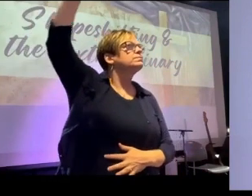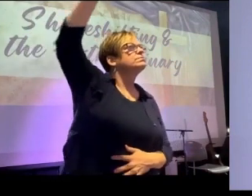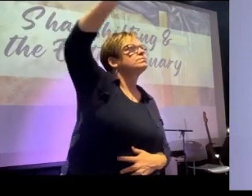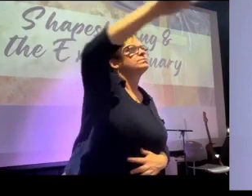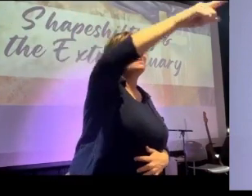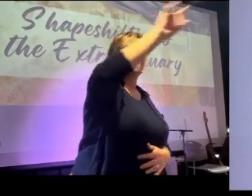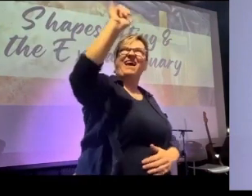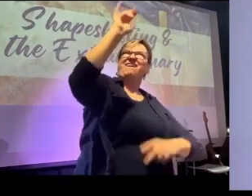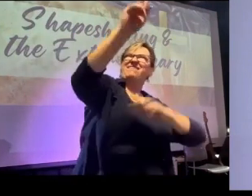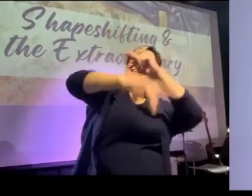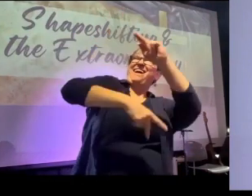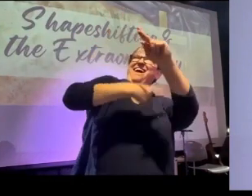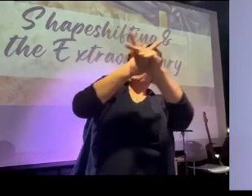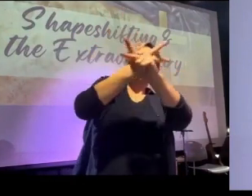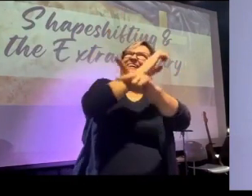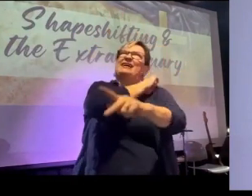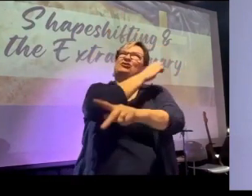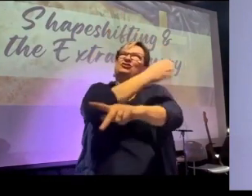a bird's eye view,